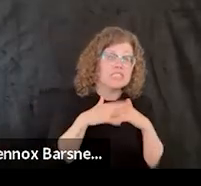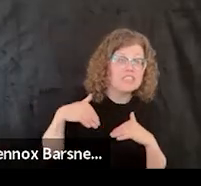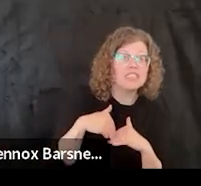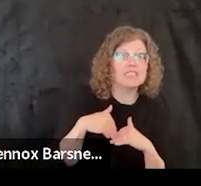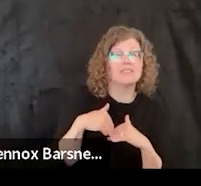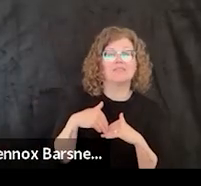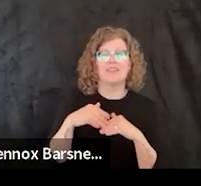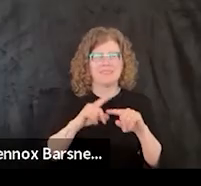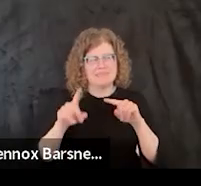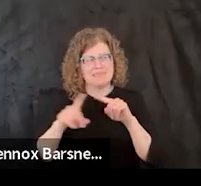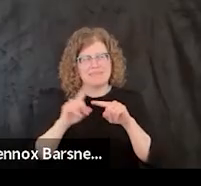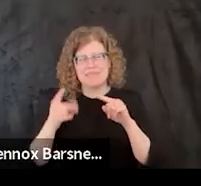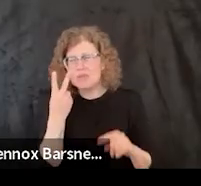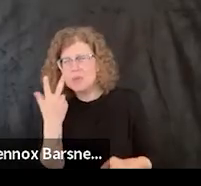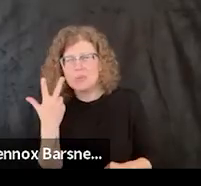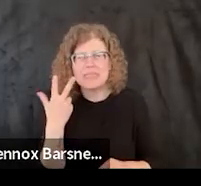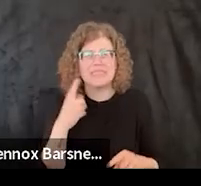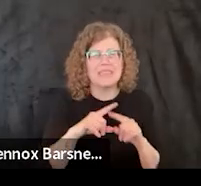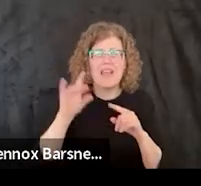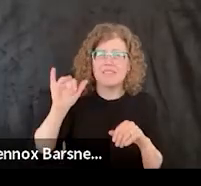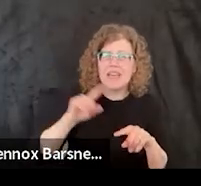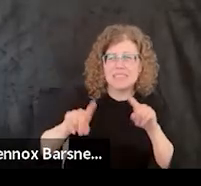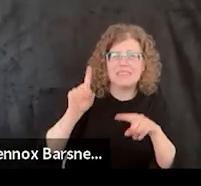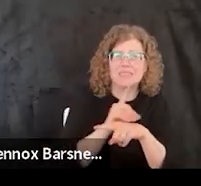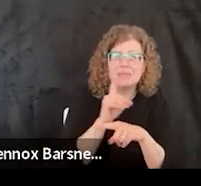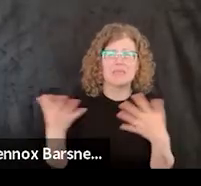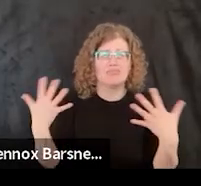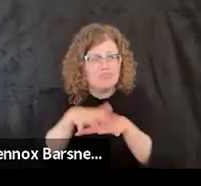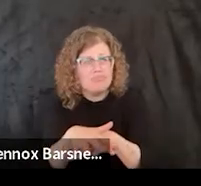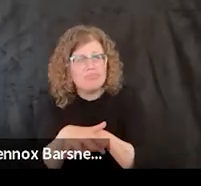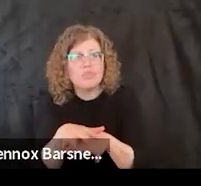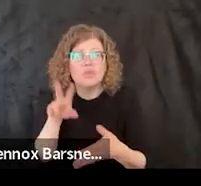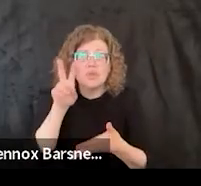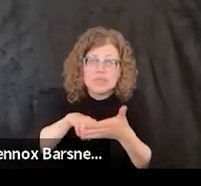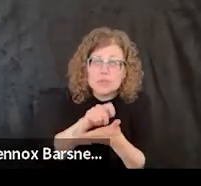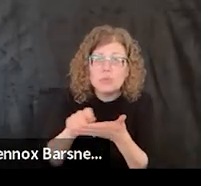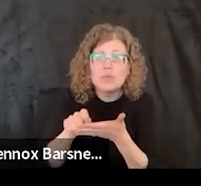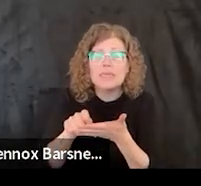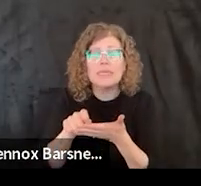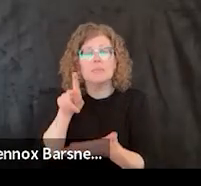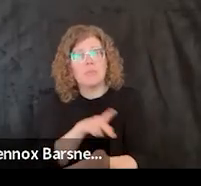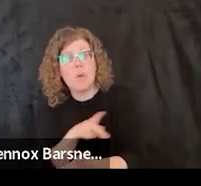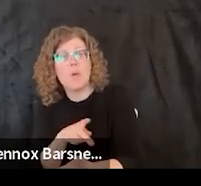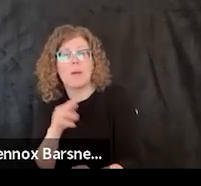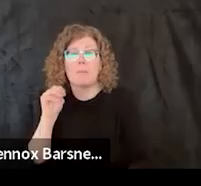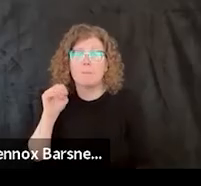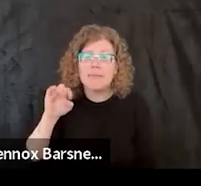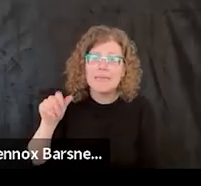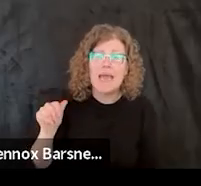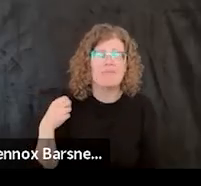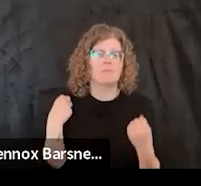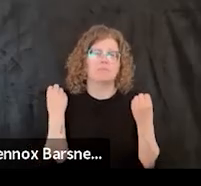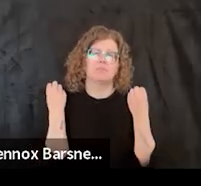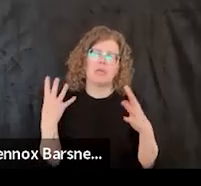interdisciplinary, literary arts, media arts, multidisciplinary,